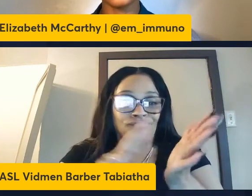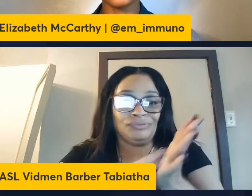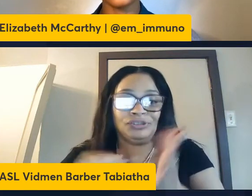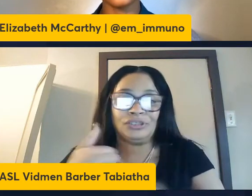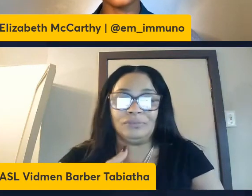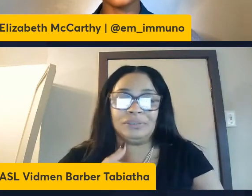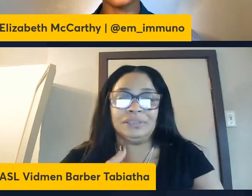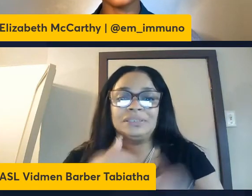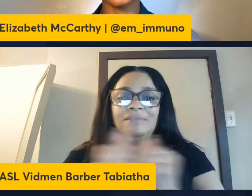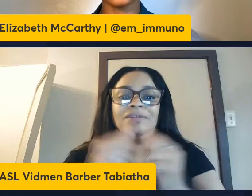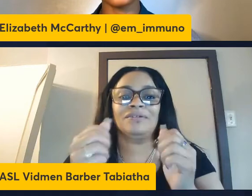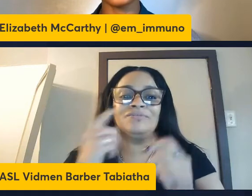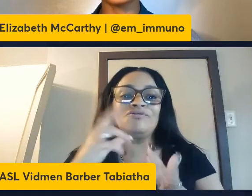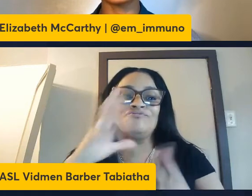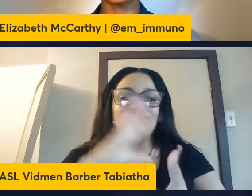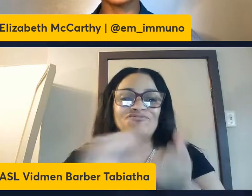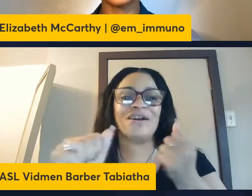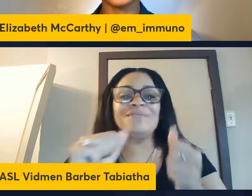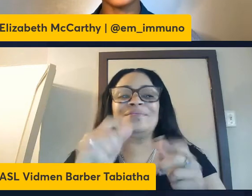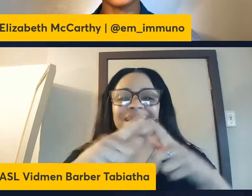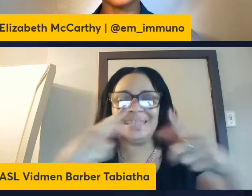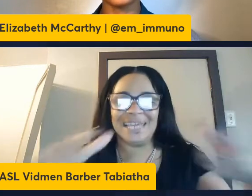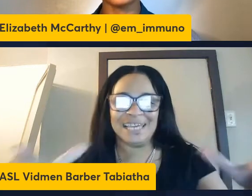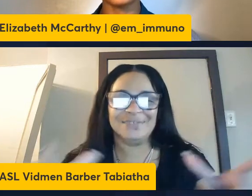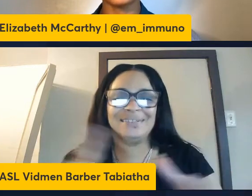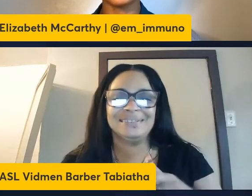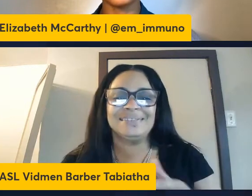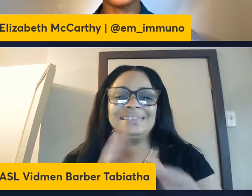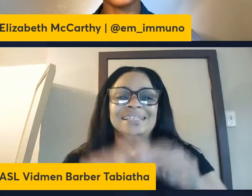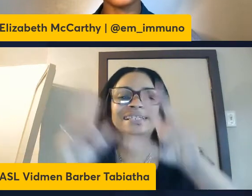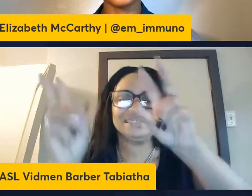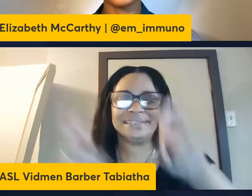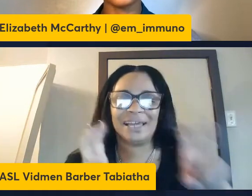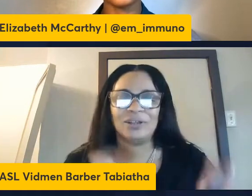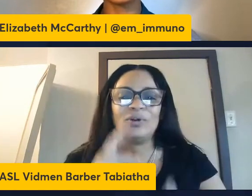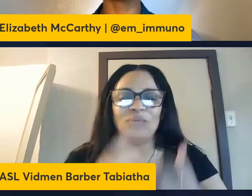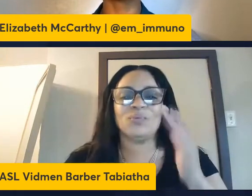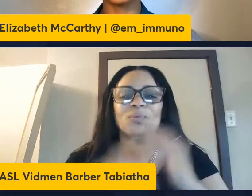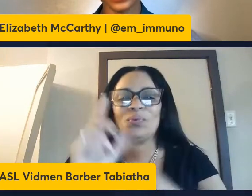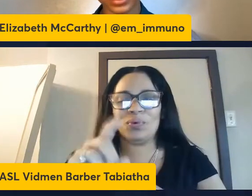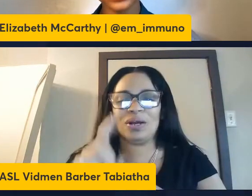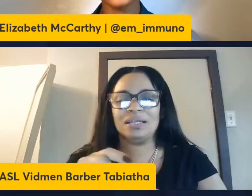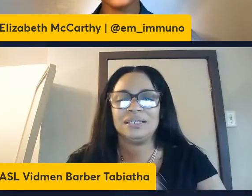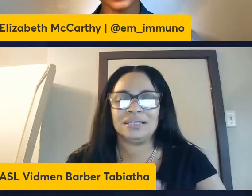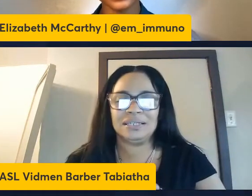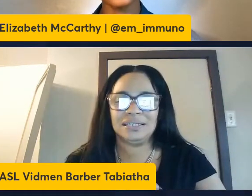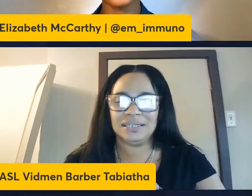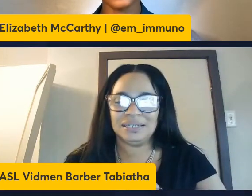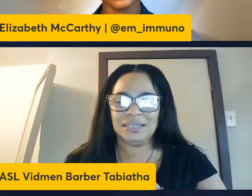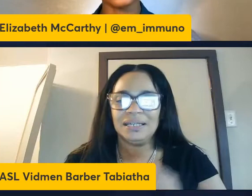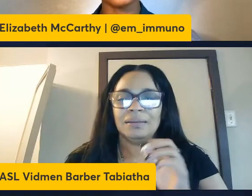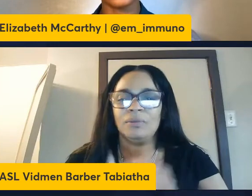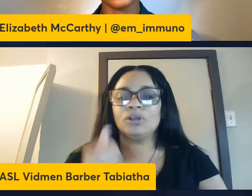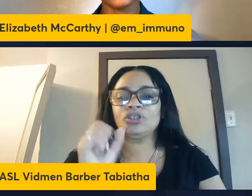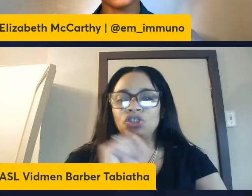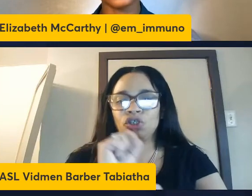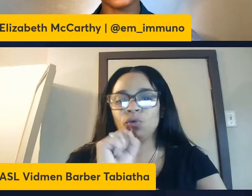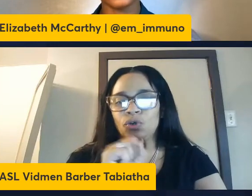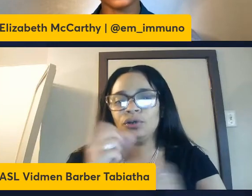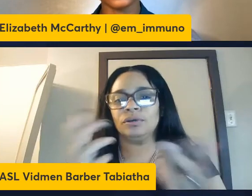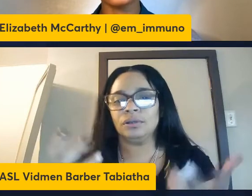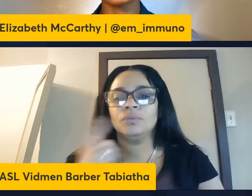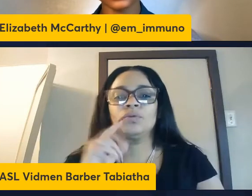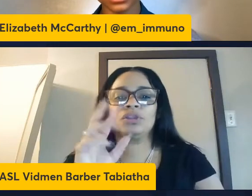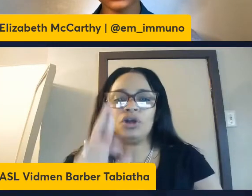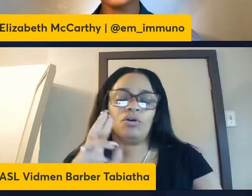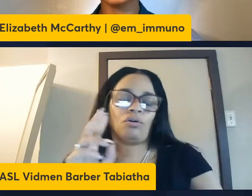rough language to get to download a data set or something like that. But mostly working on R within the R